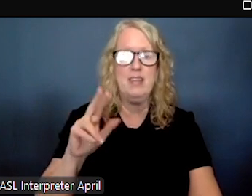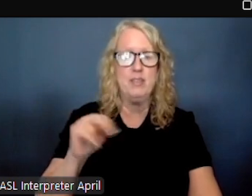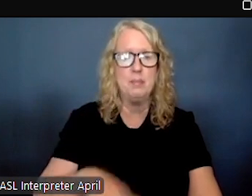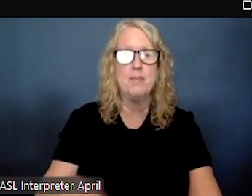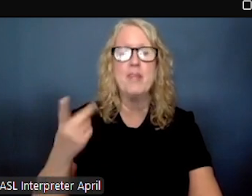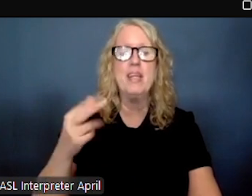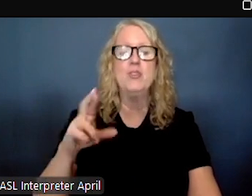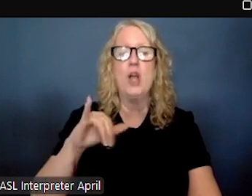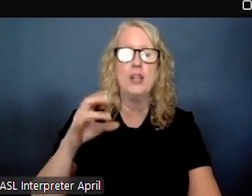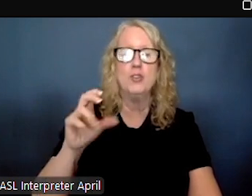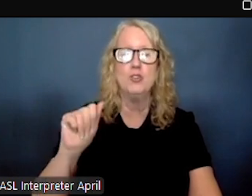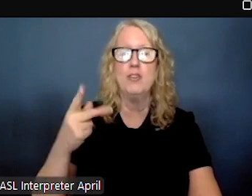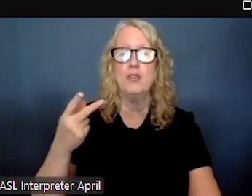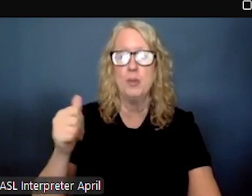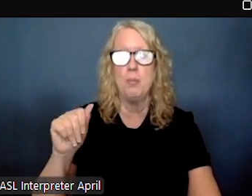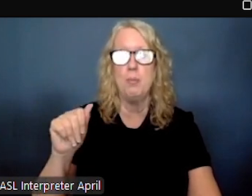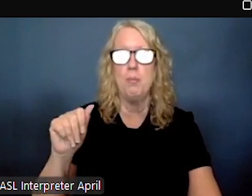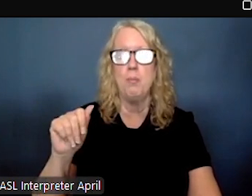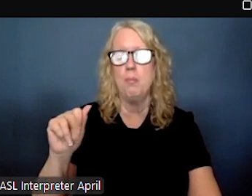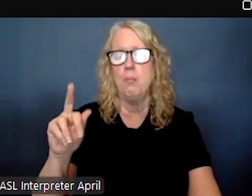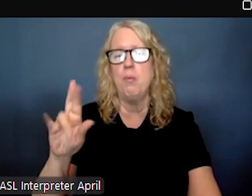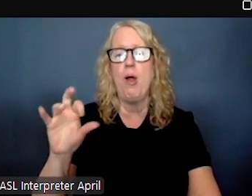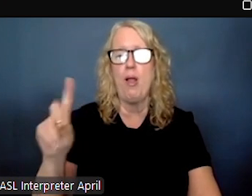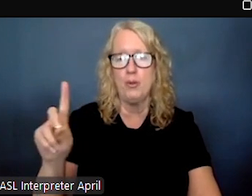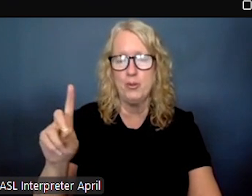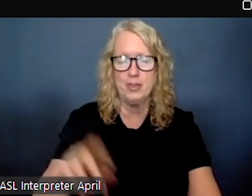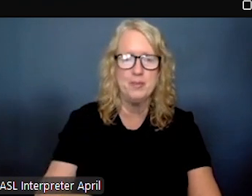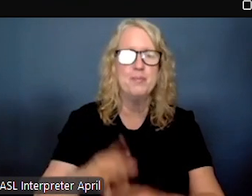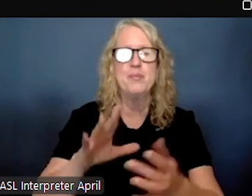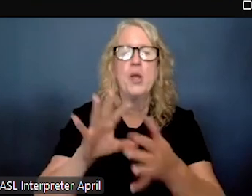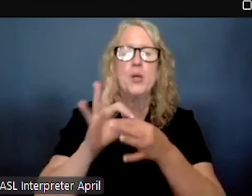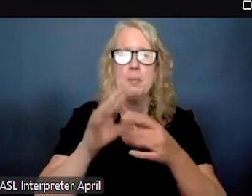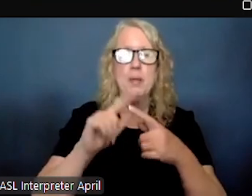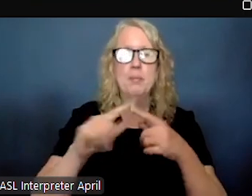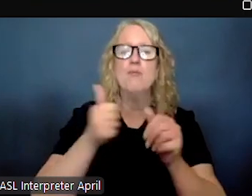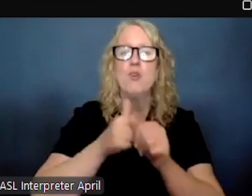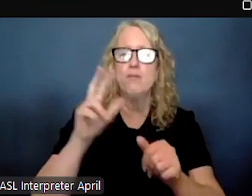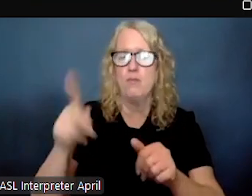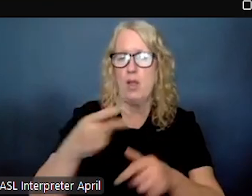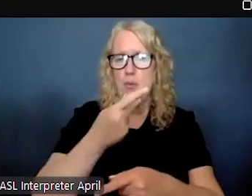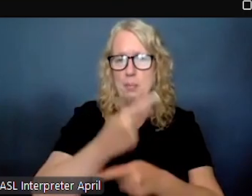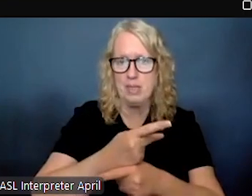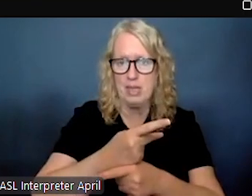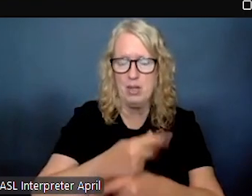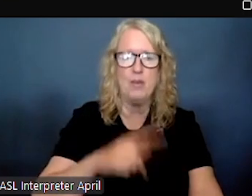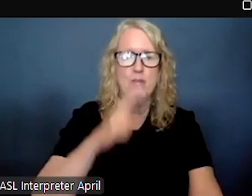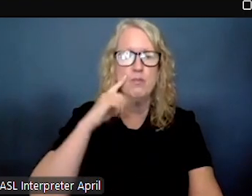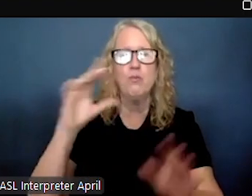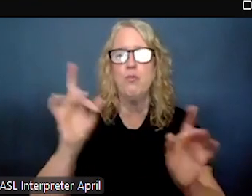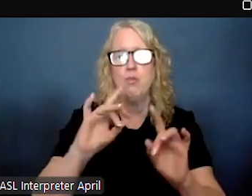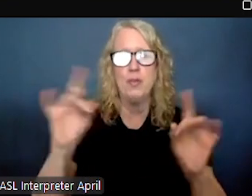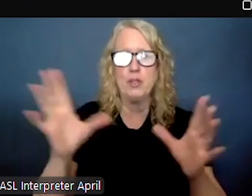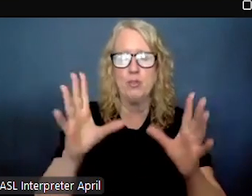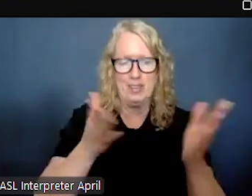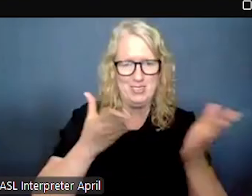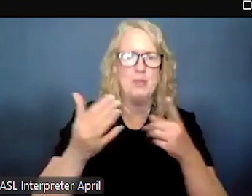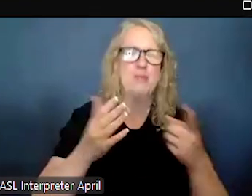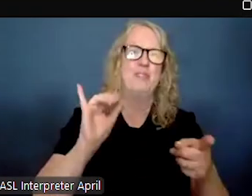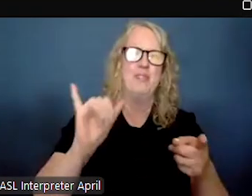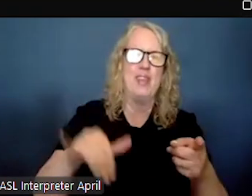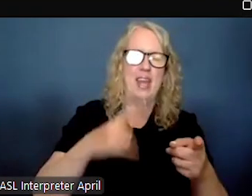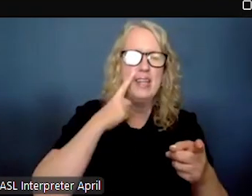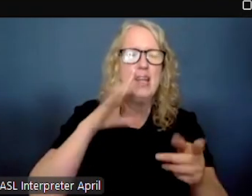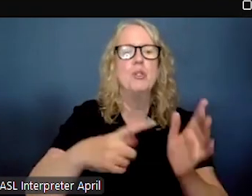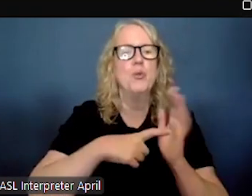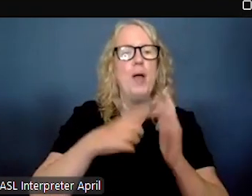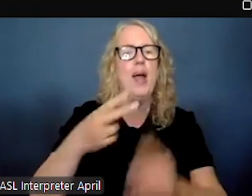Dr. Jessica Pollard. It's on coordinating follow-up care for crisis services. Yeah, there we go.